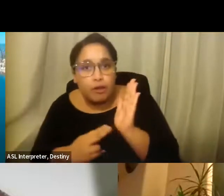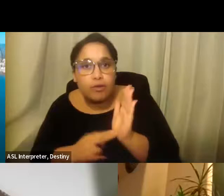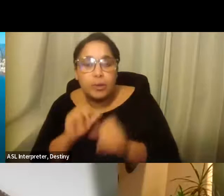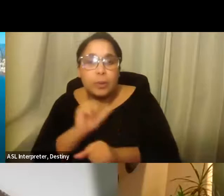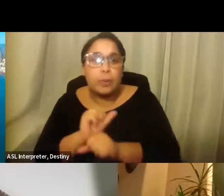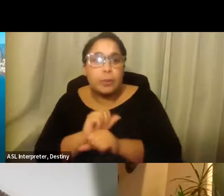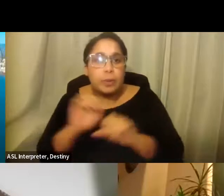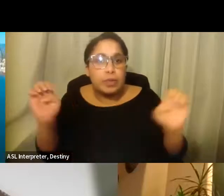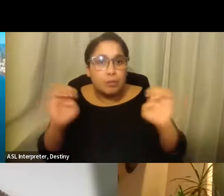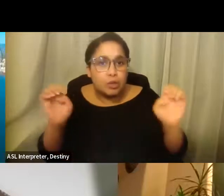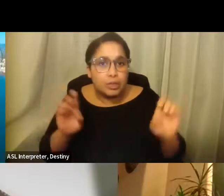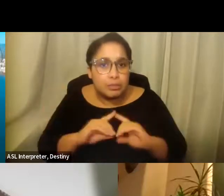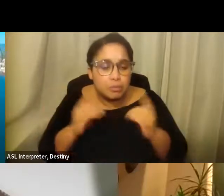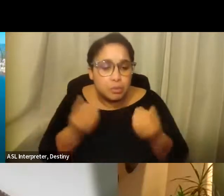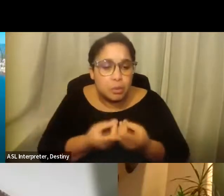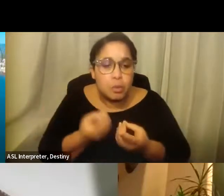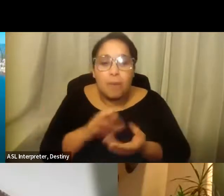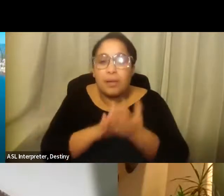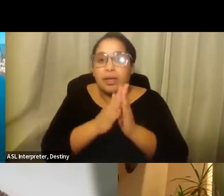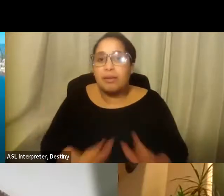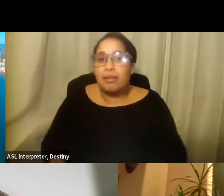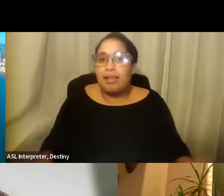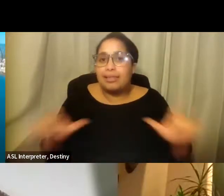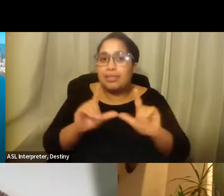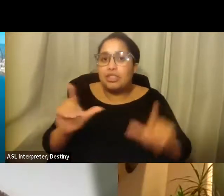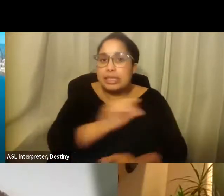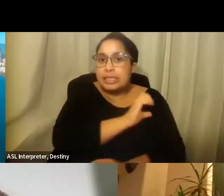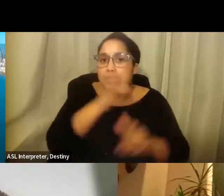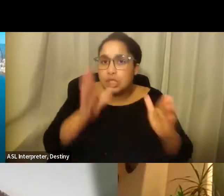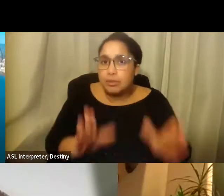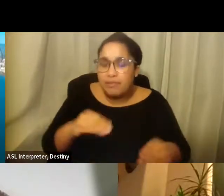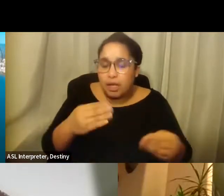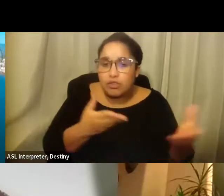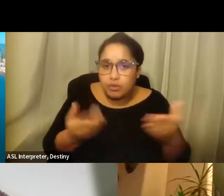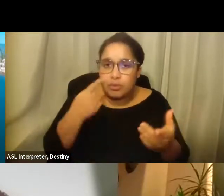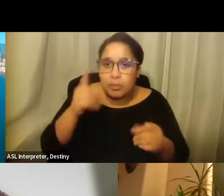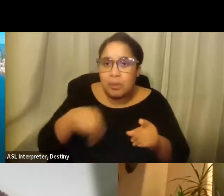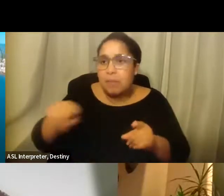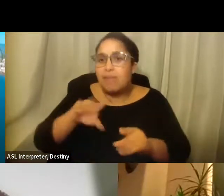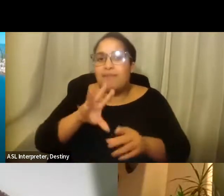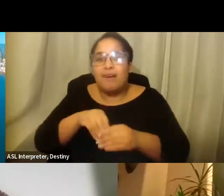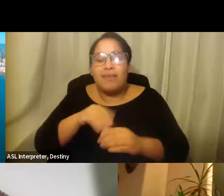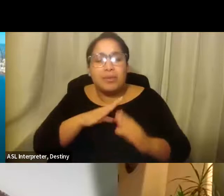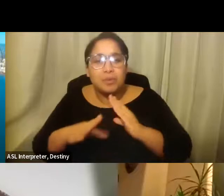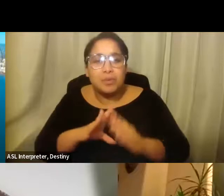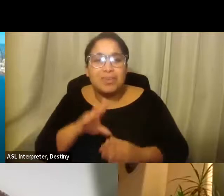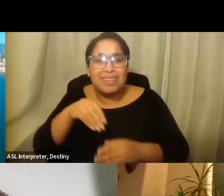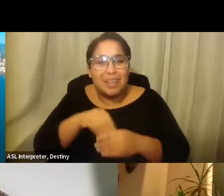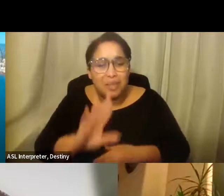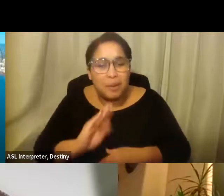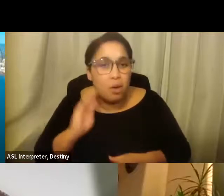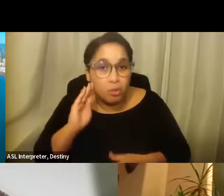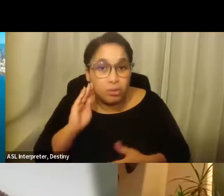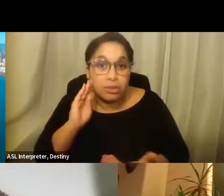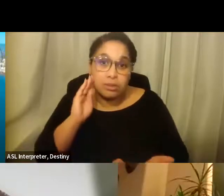the emergency department, or become a licensed clinician and provide services to folks in the community and in their homes.